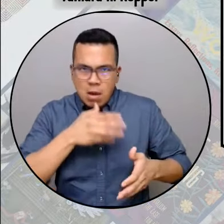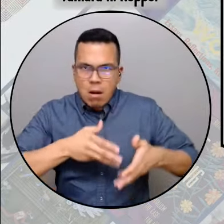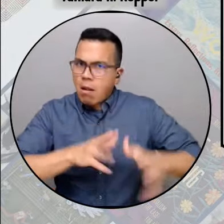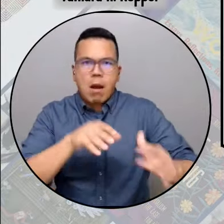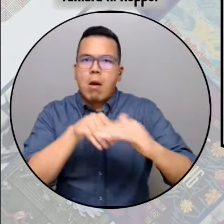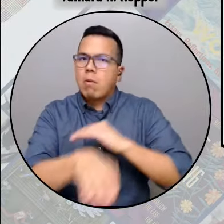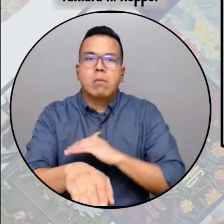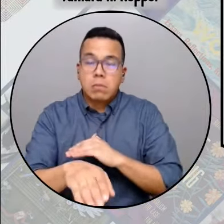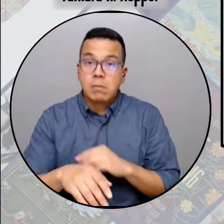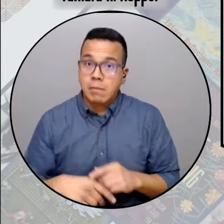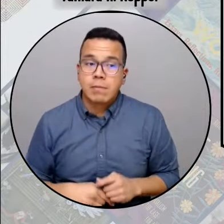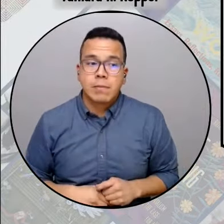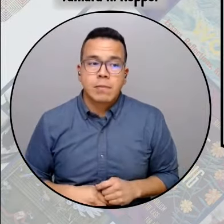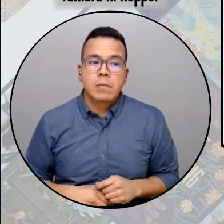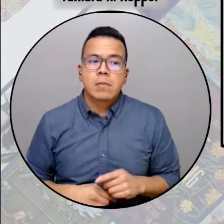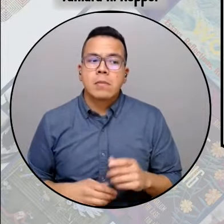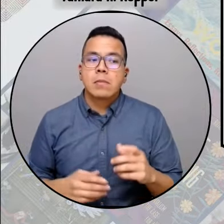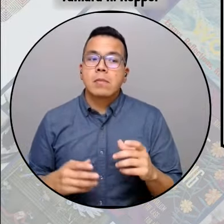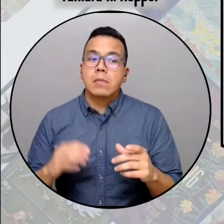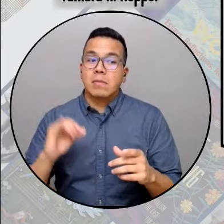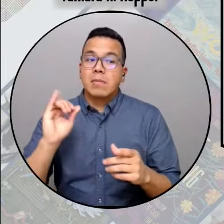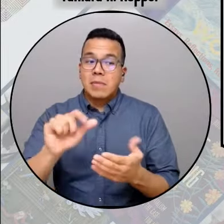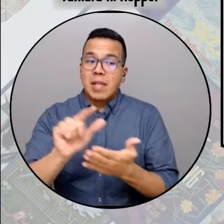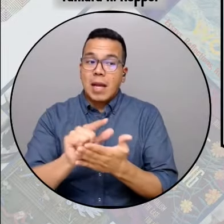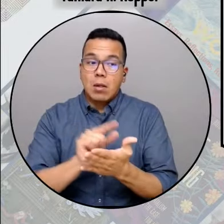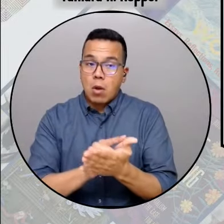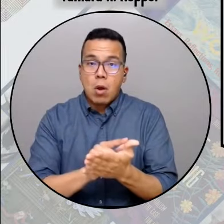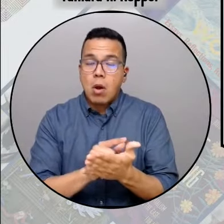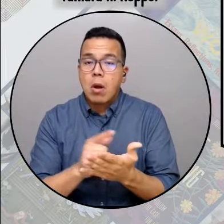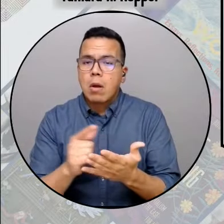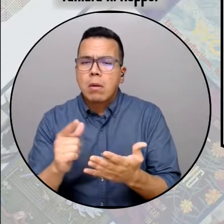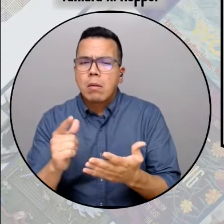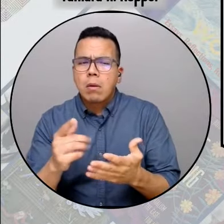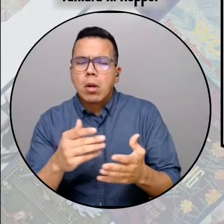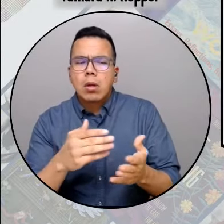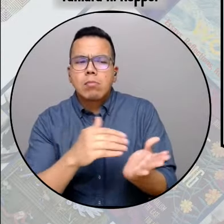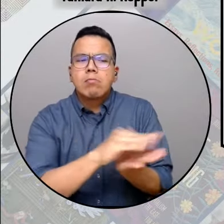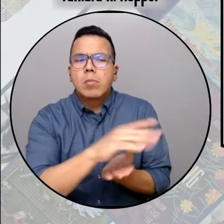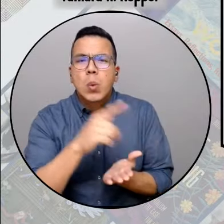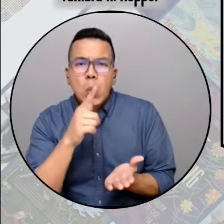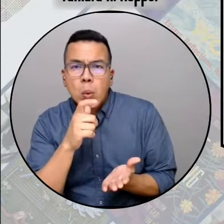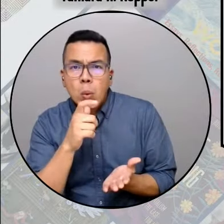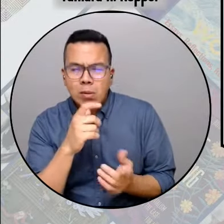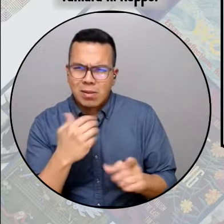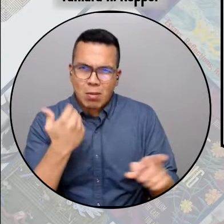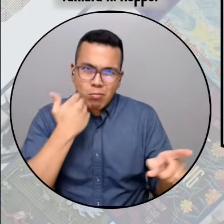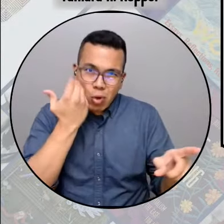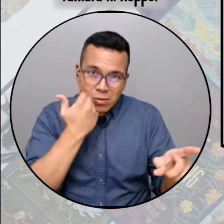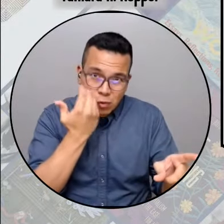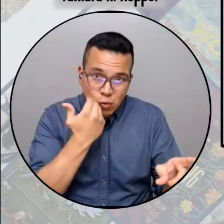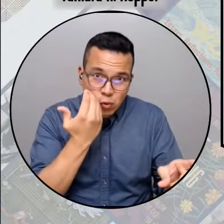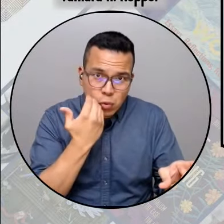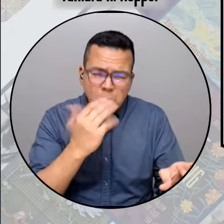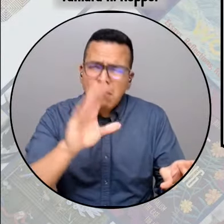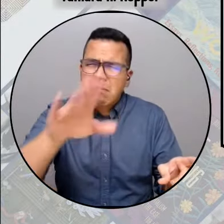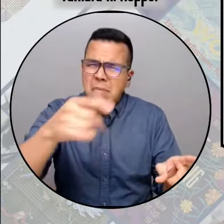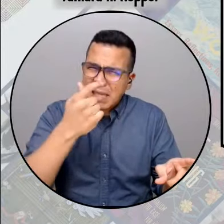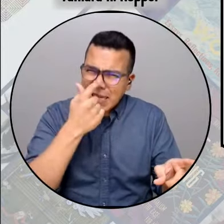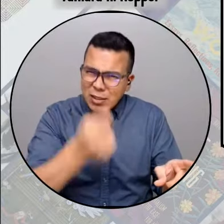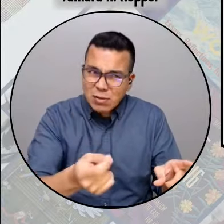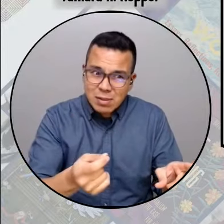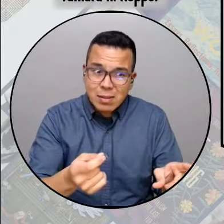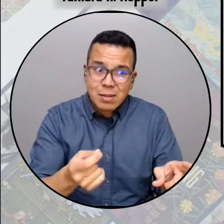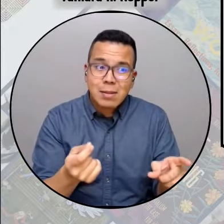that included, they didn't want prostitutes. And what's interesting is prostitution wasn't actually illegal in a